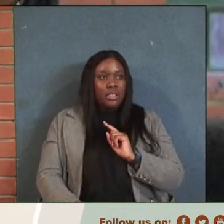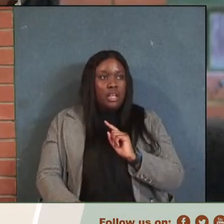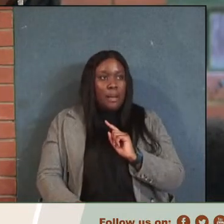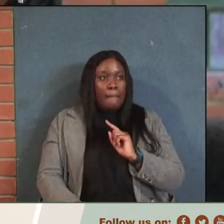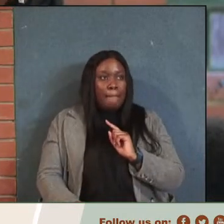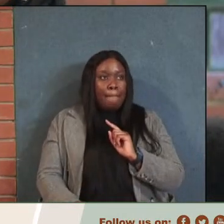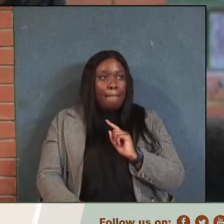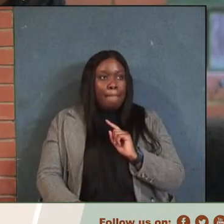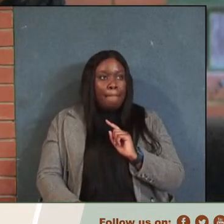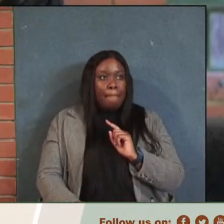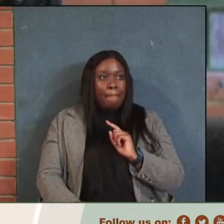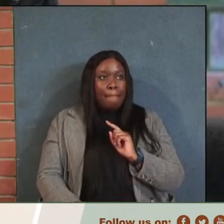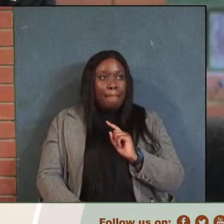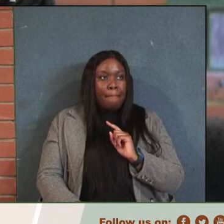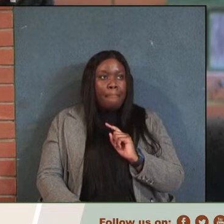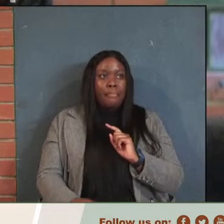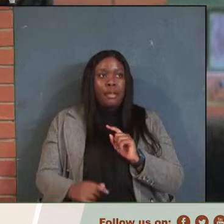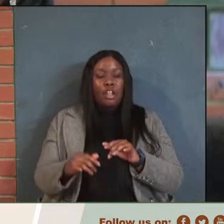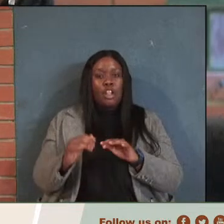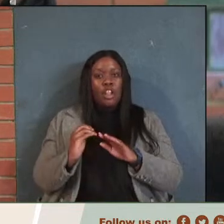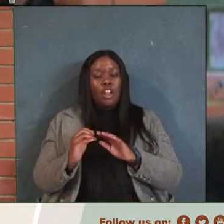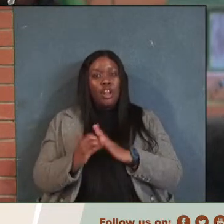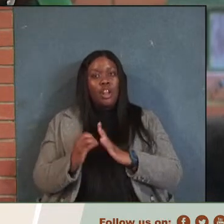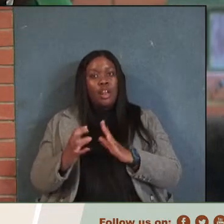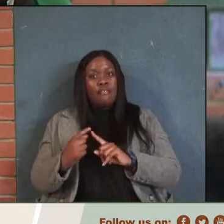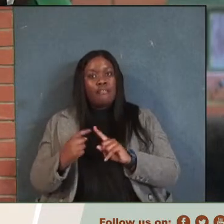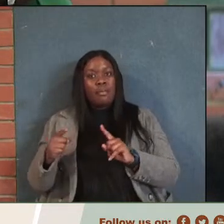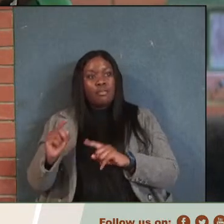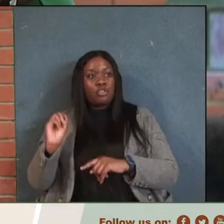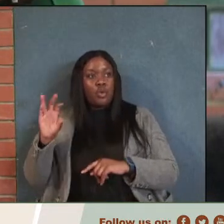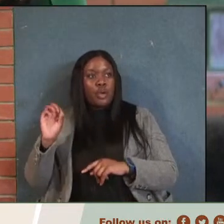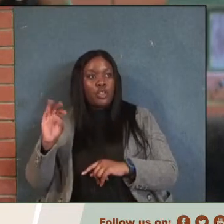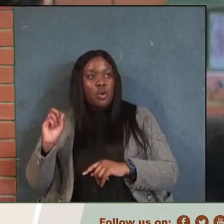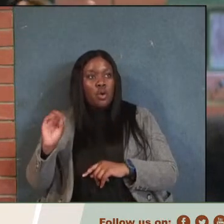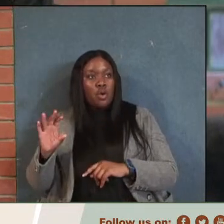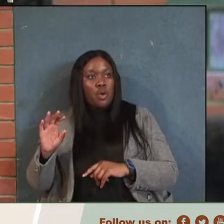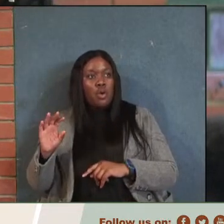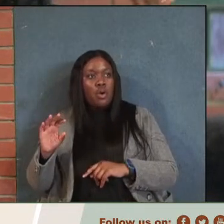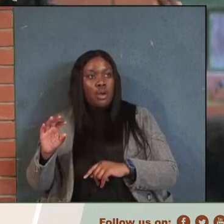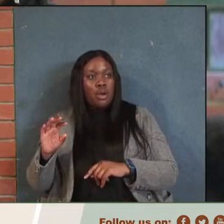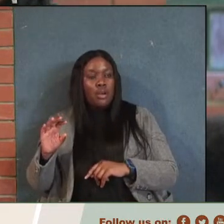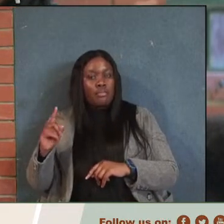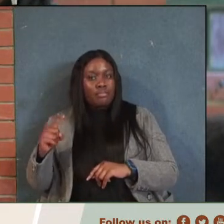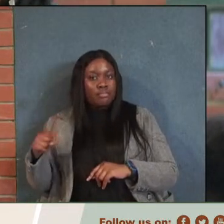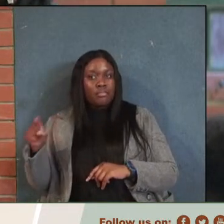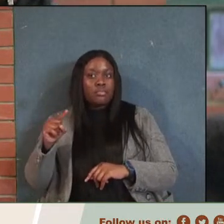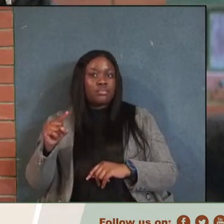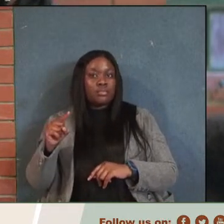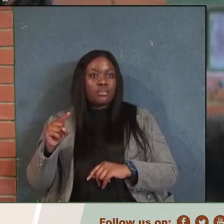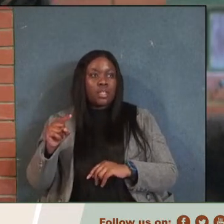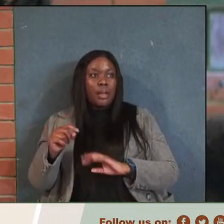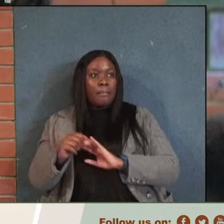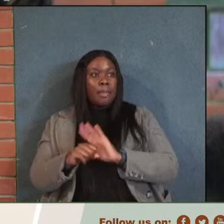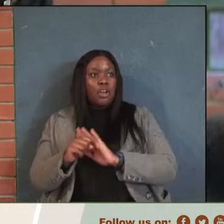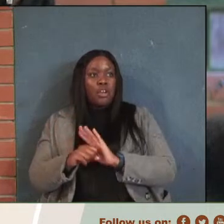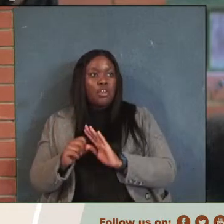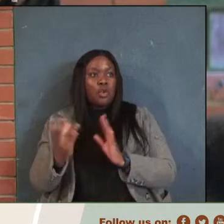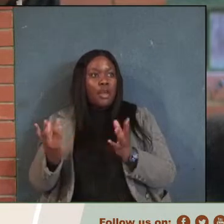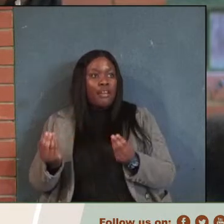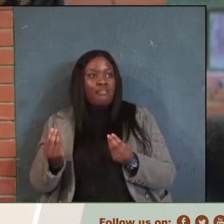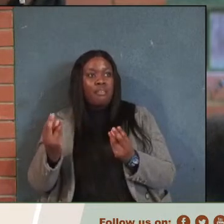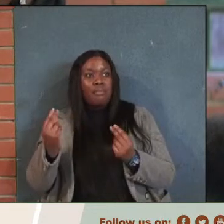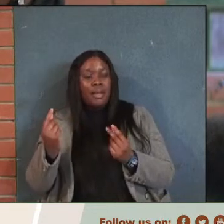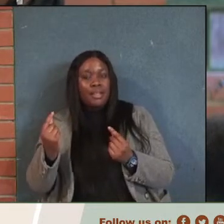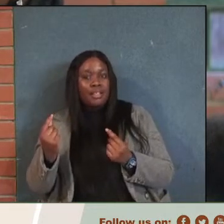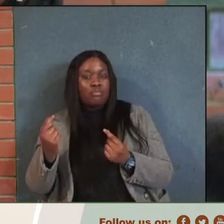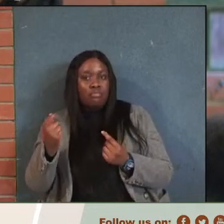now come from places like Soweto and all that stuff, and they come to and people from that background usually do not have money to pay